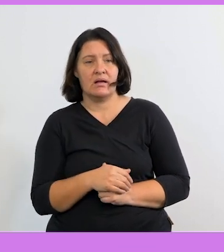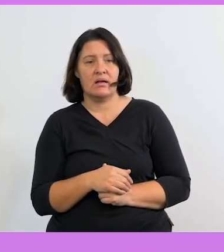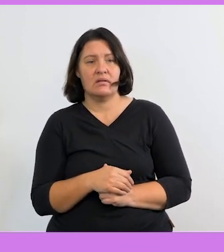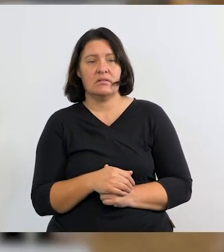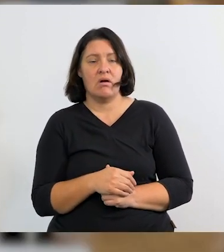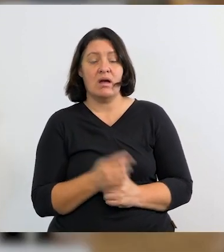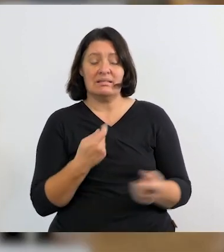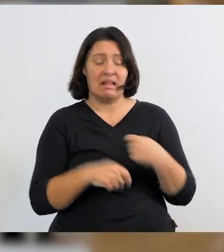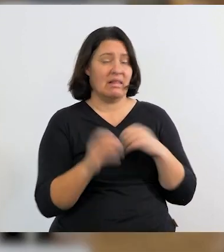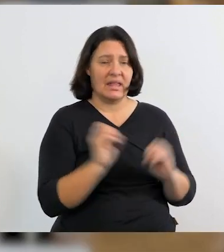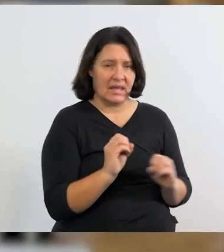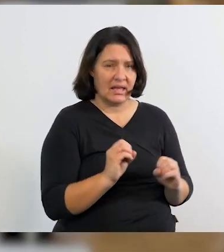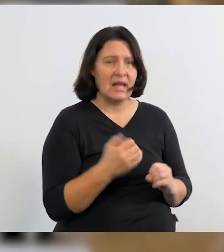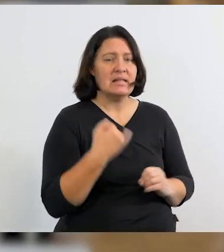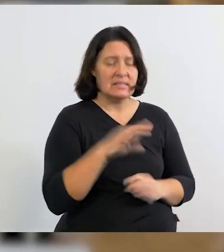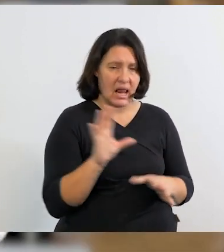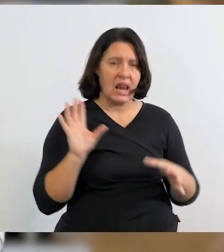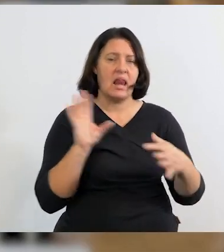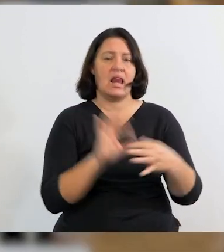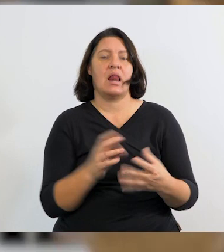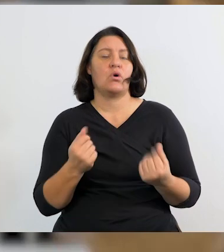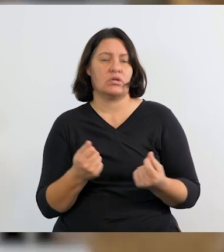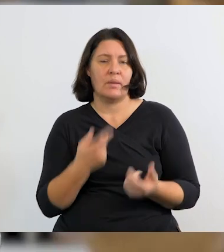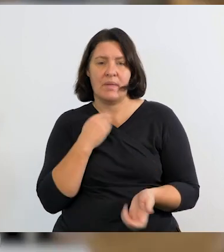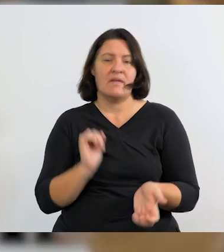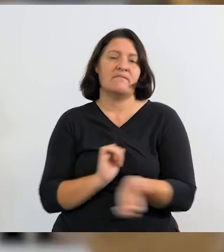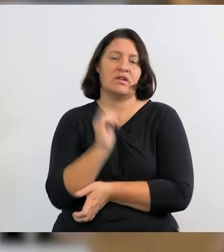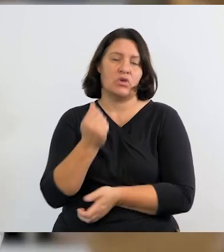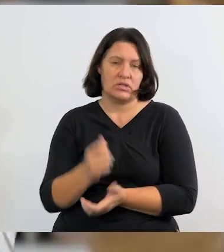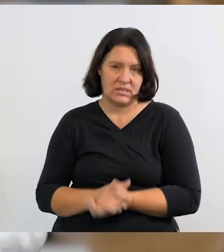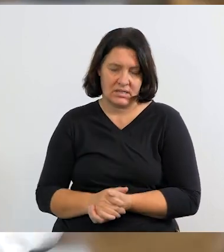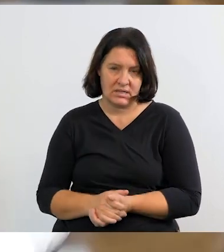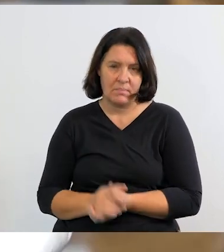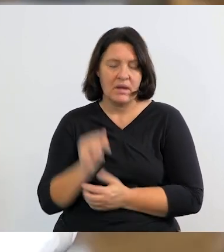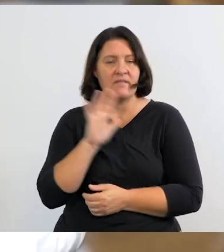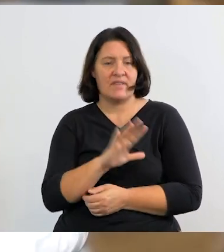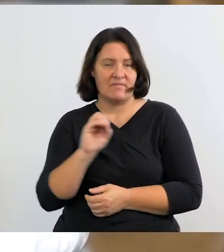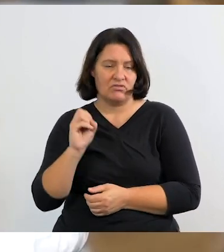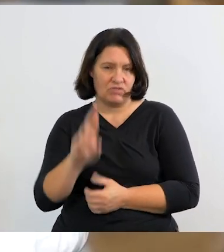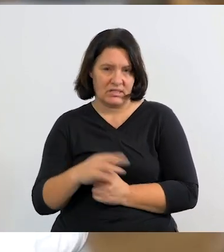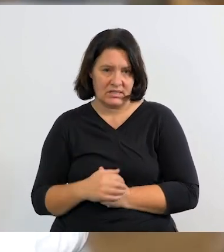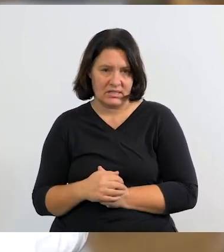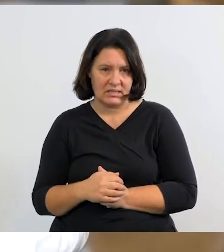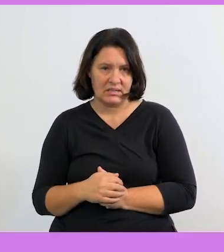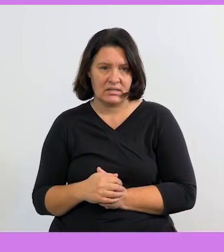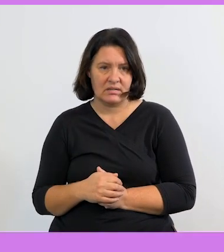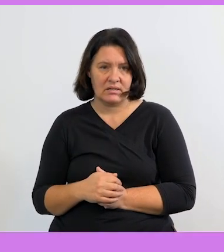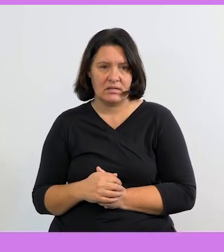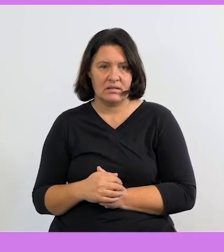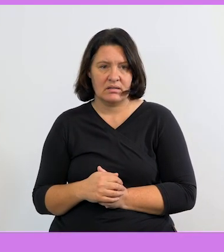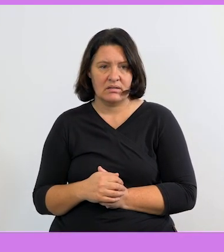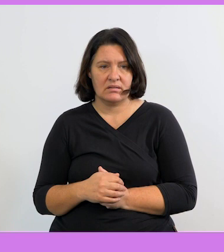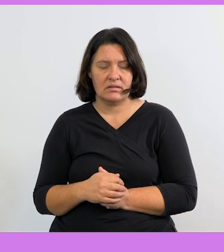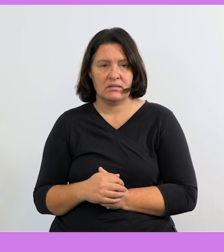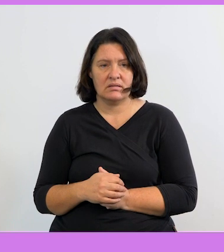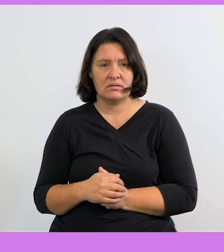he won't sell any bunny chow, there's still a cost related, which is his fixed cost. That will be 500 Rand. So I'm looking